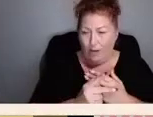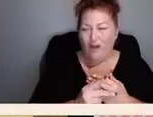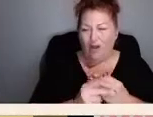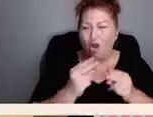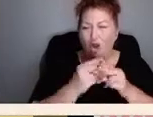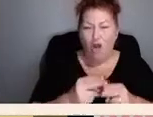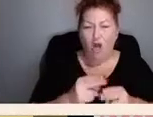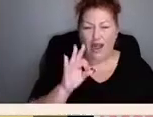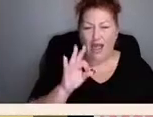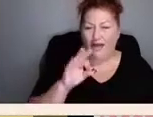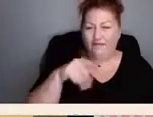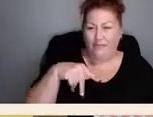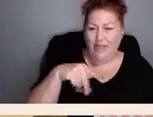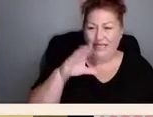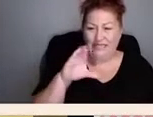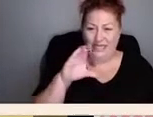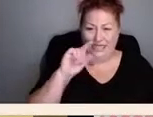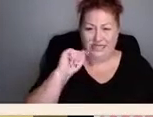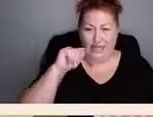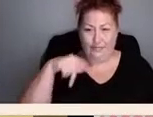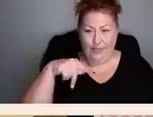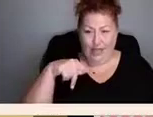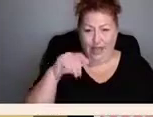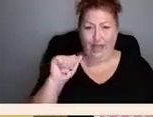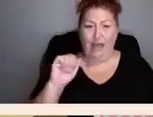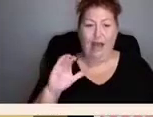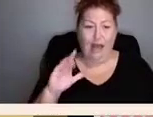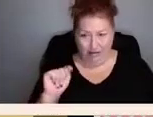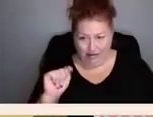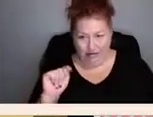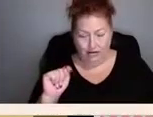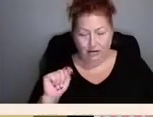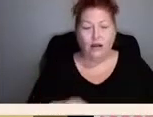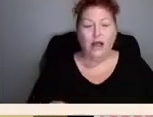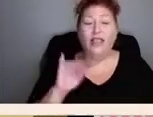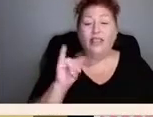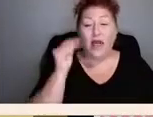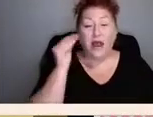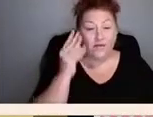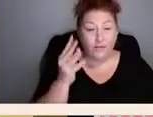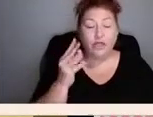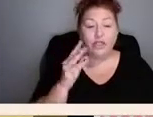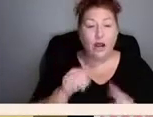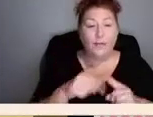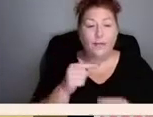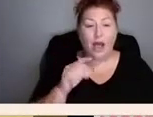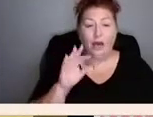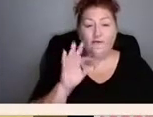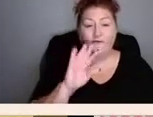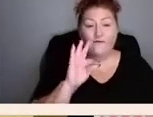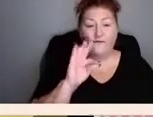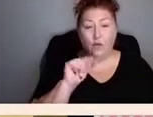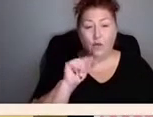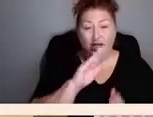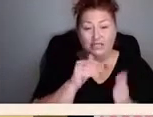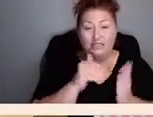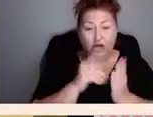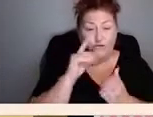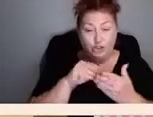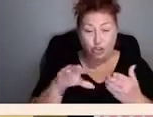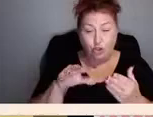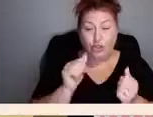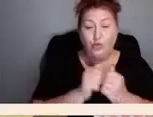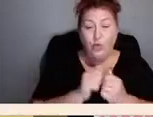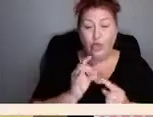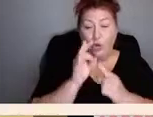as FPCTP Act, information about the Florida Center for Students with